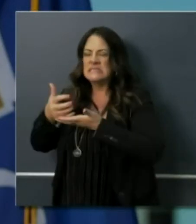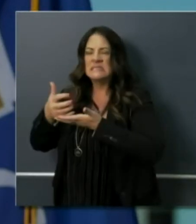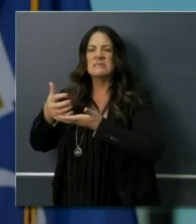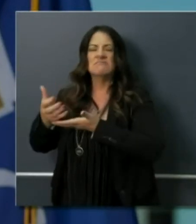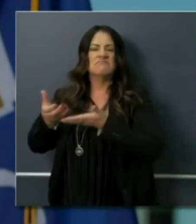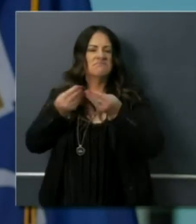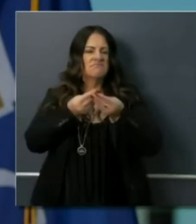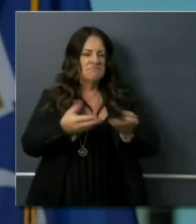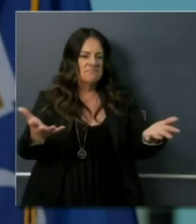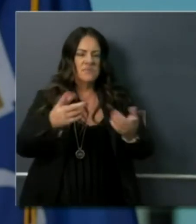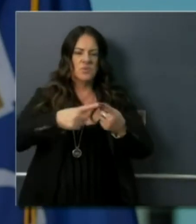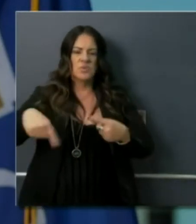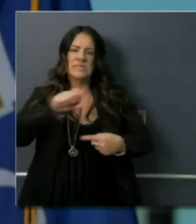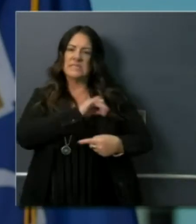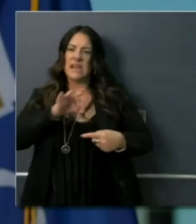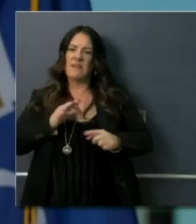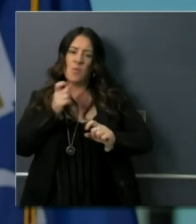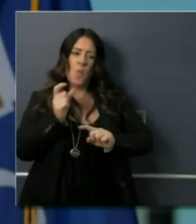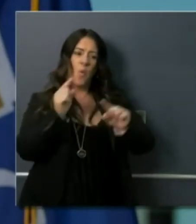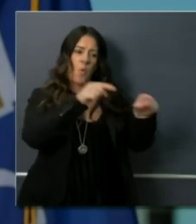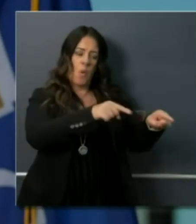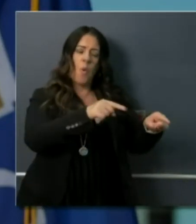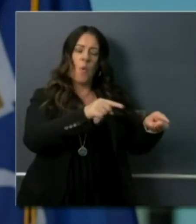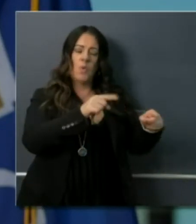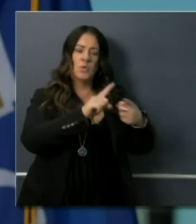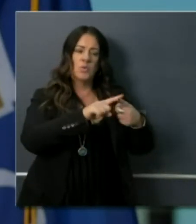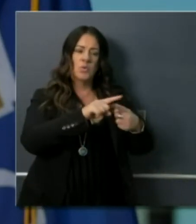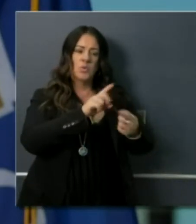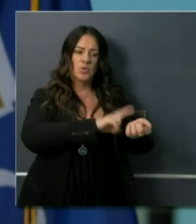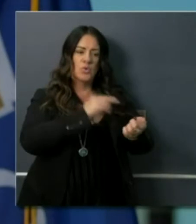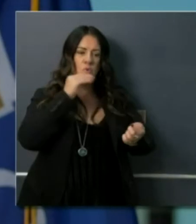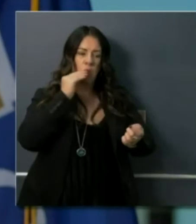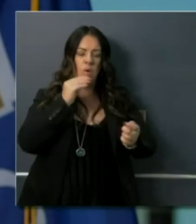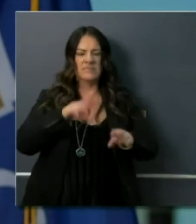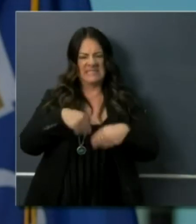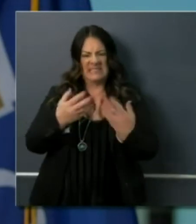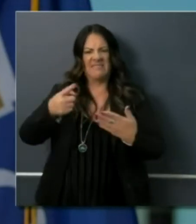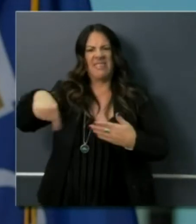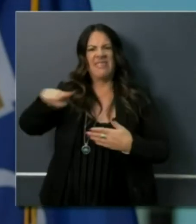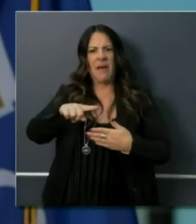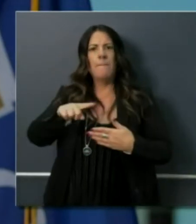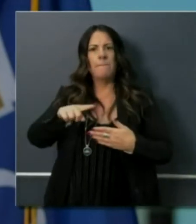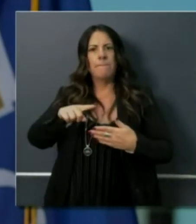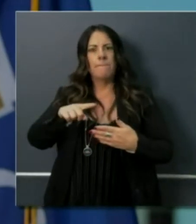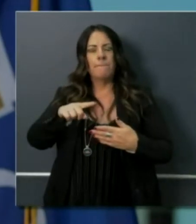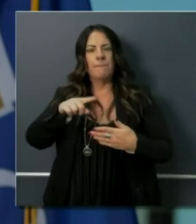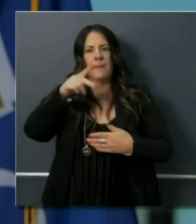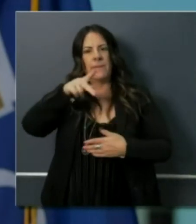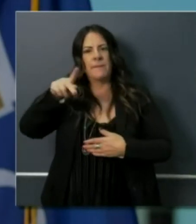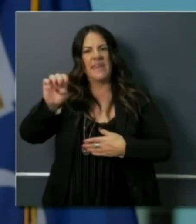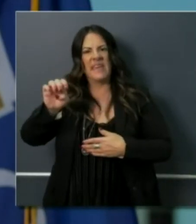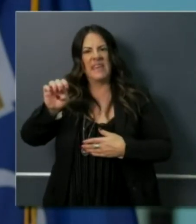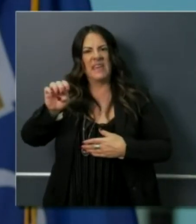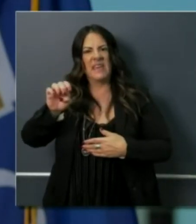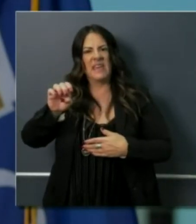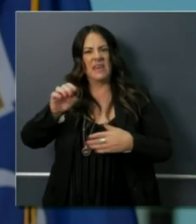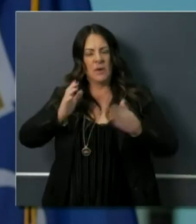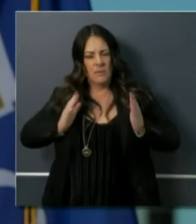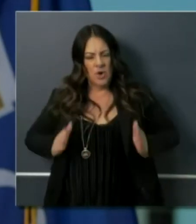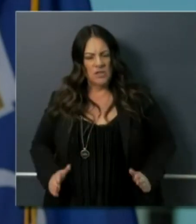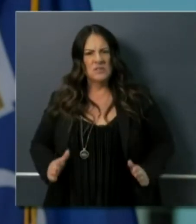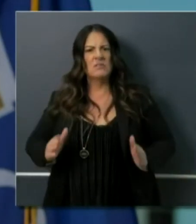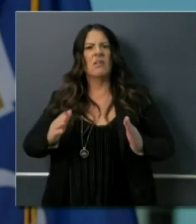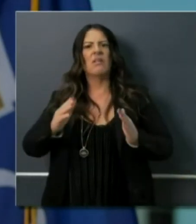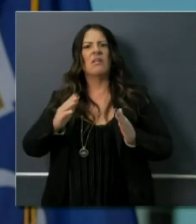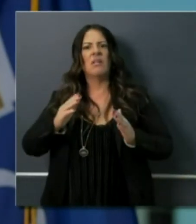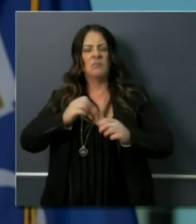each day can feel protected, both themselves and that they don't spread infection to